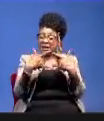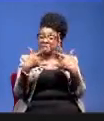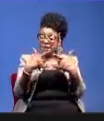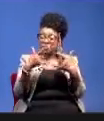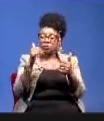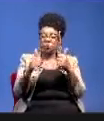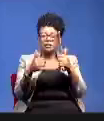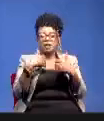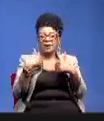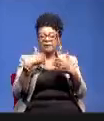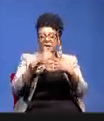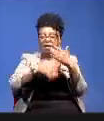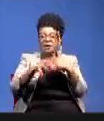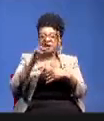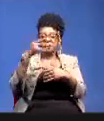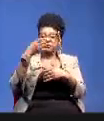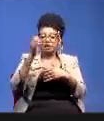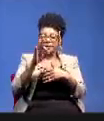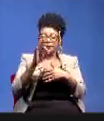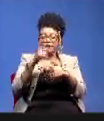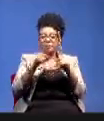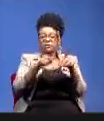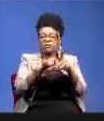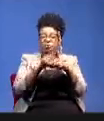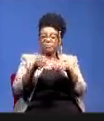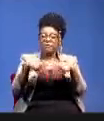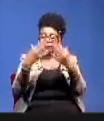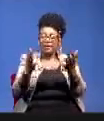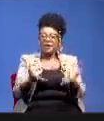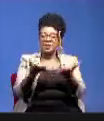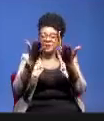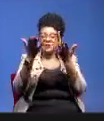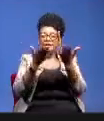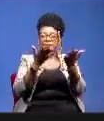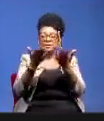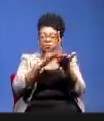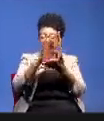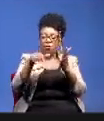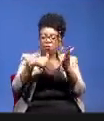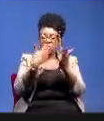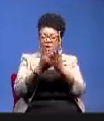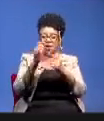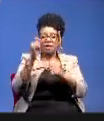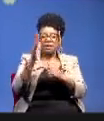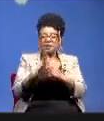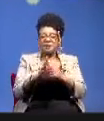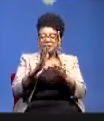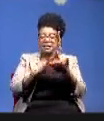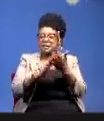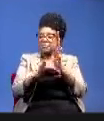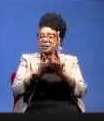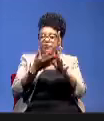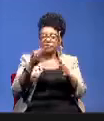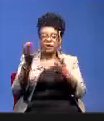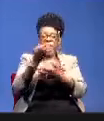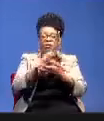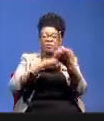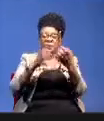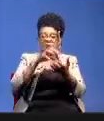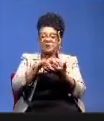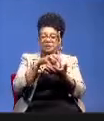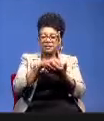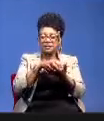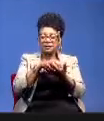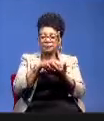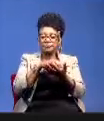that exist under NHIF, but also provide enhanced services to all Kenyans, irrespective of their economic